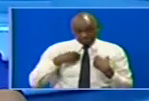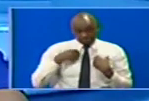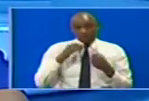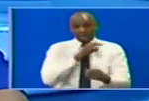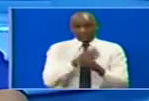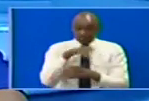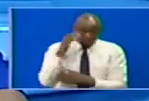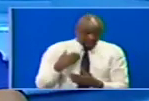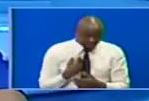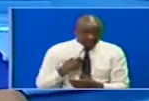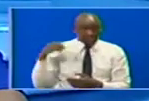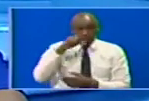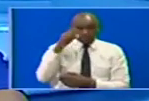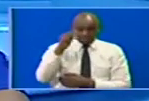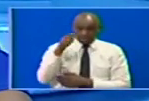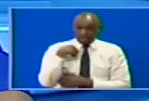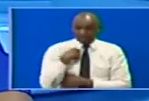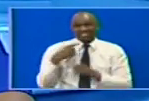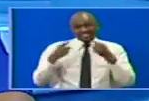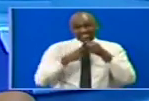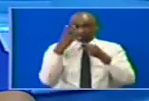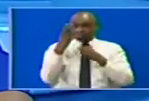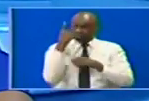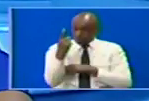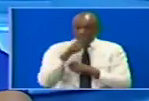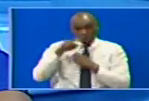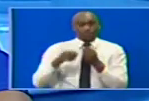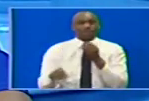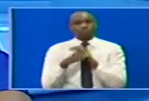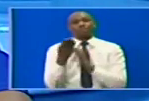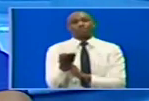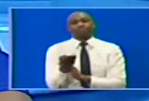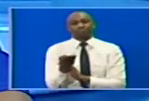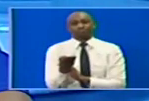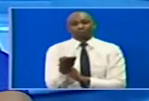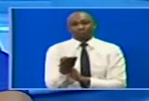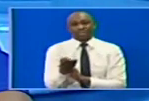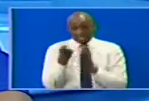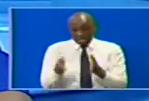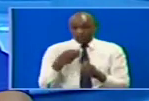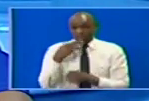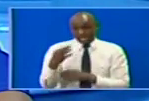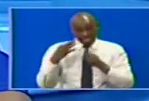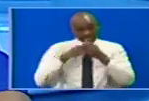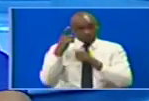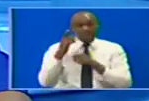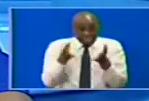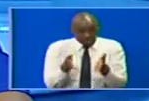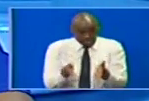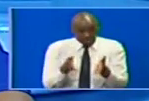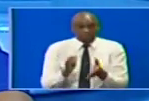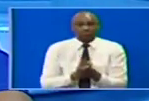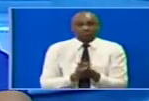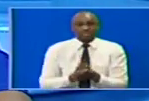capacity in geothermal generation to 641 megawatts from the current 381